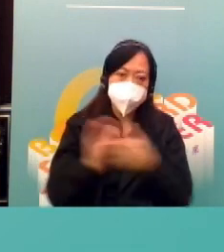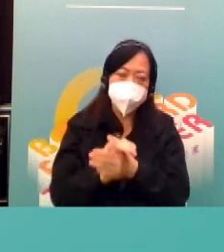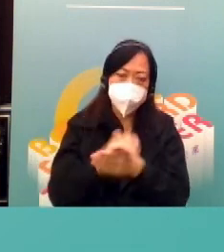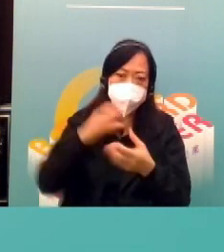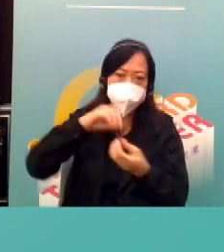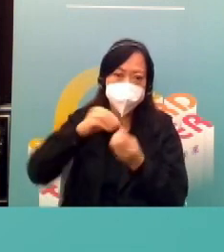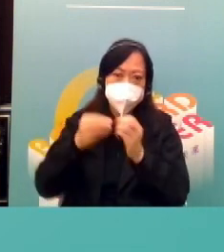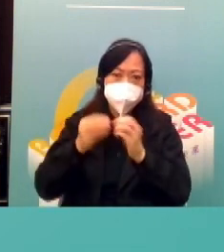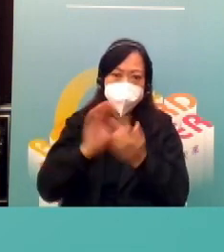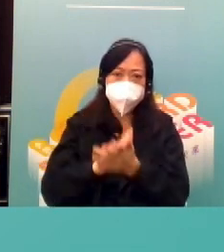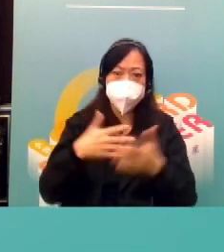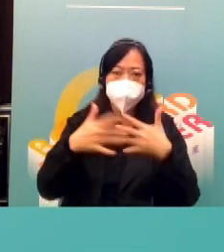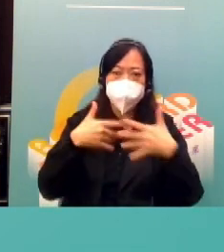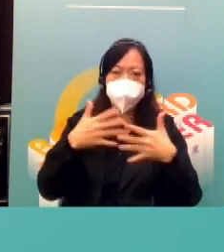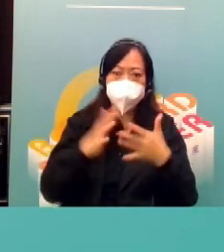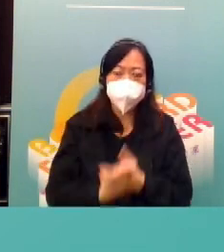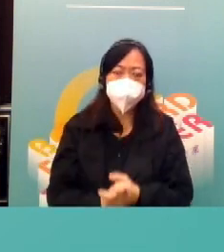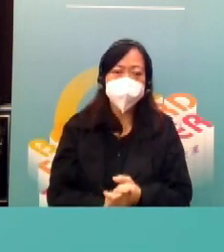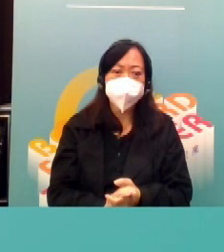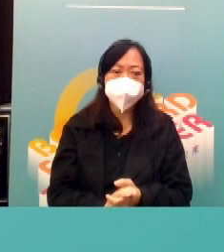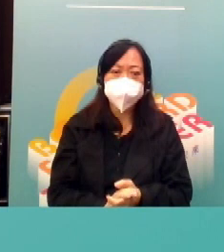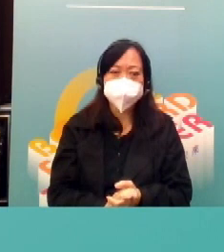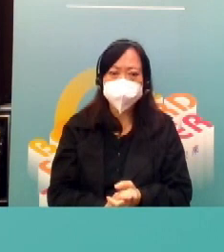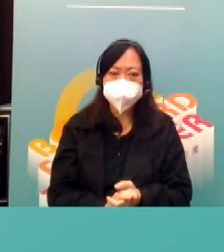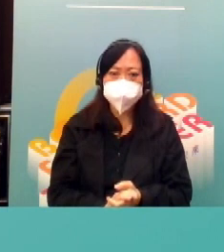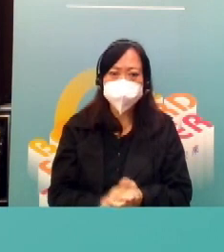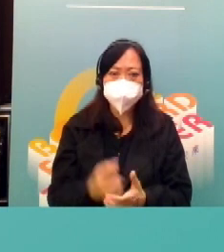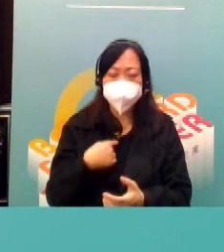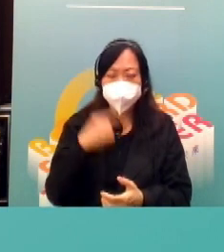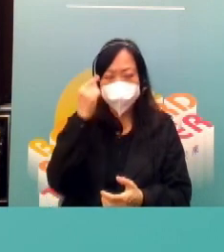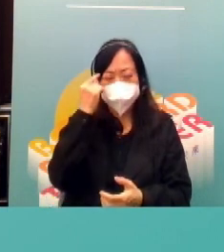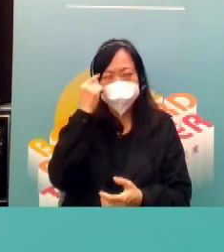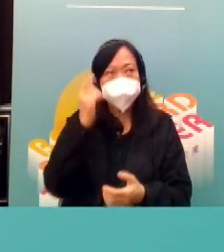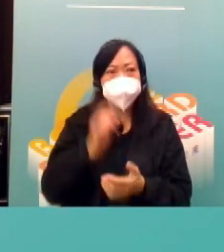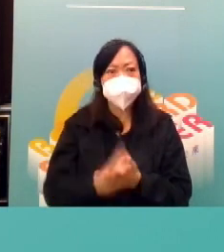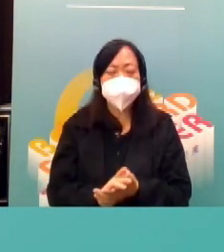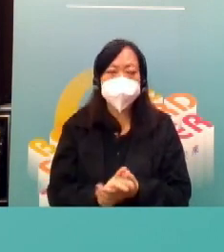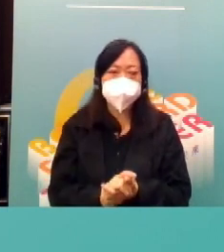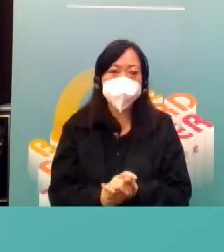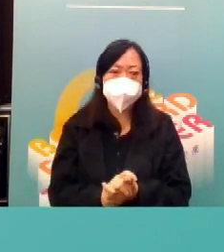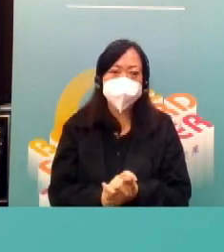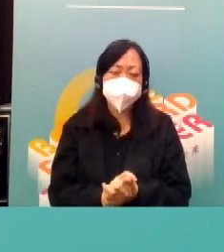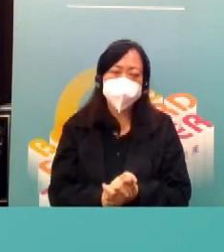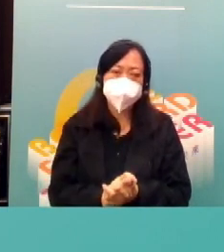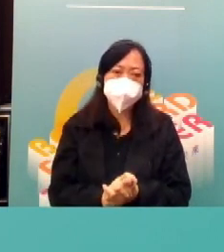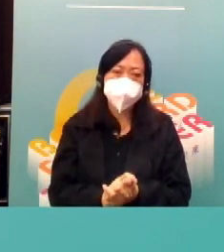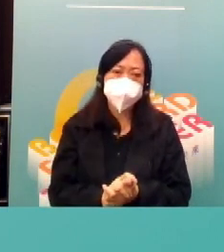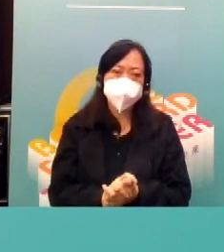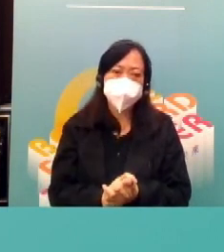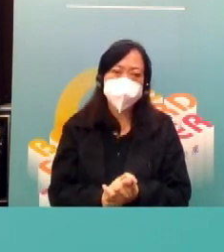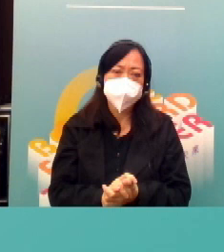there. I think certainly there's something around, I'm probably not the right word, kind of egos or agency. Everybody wants